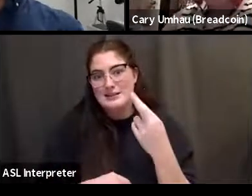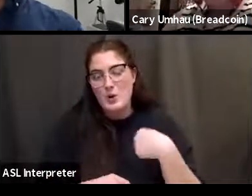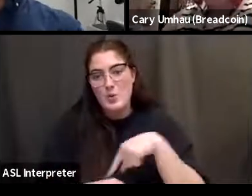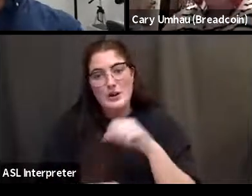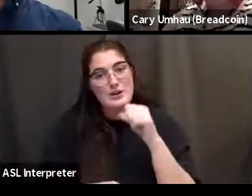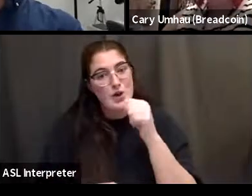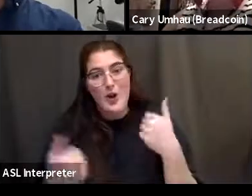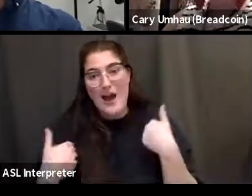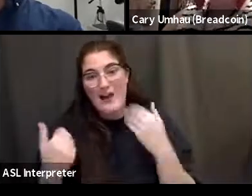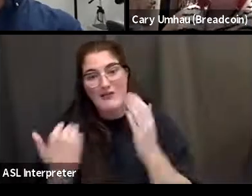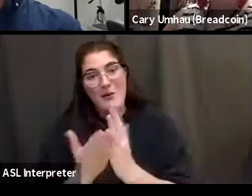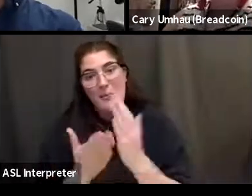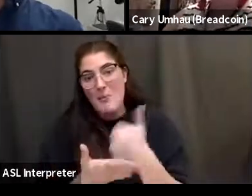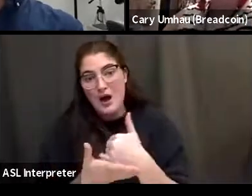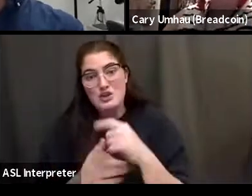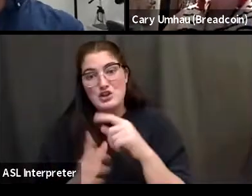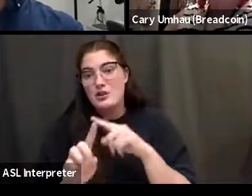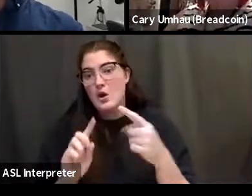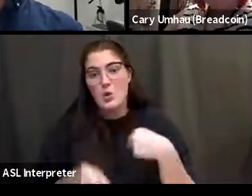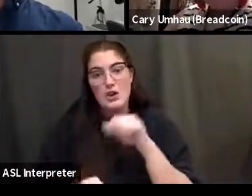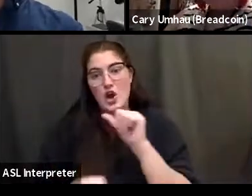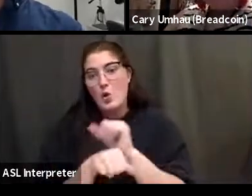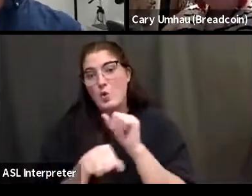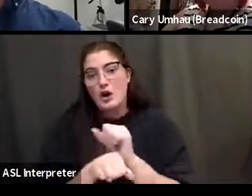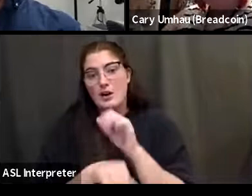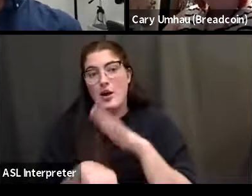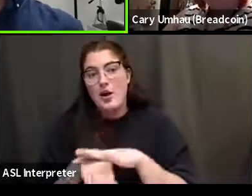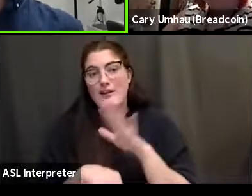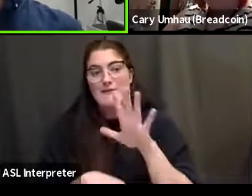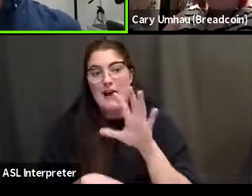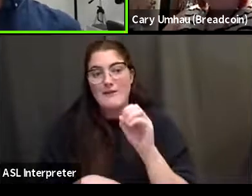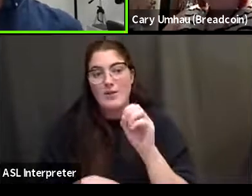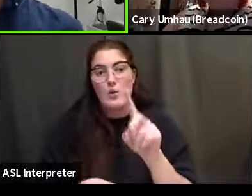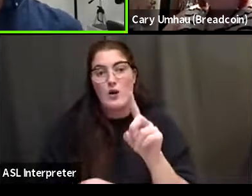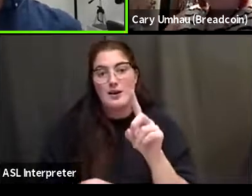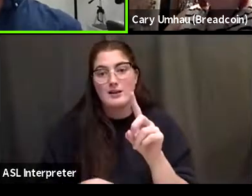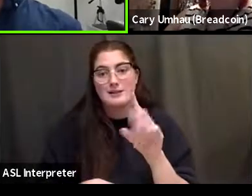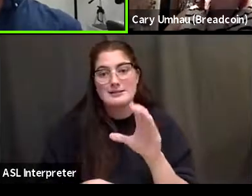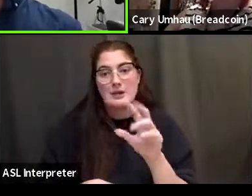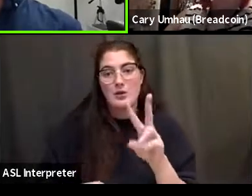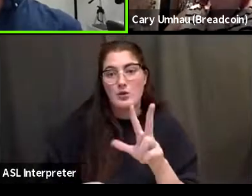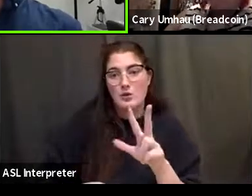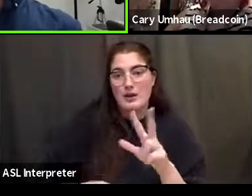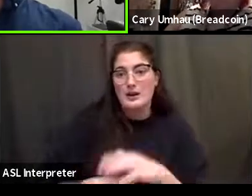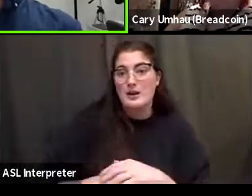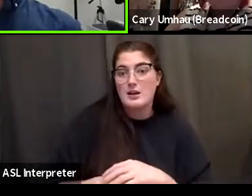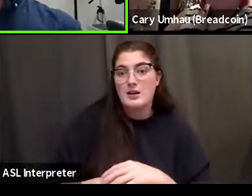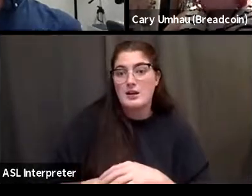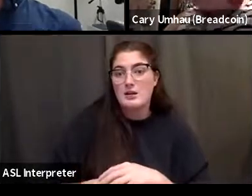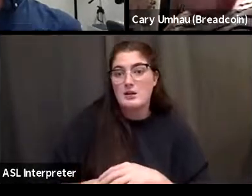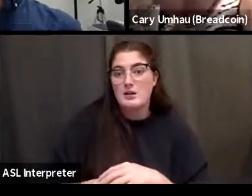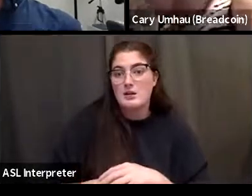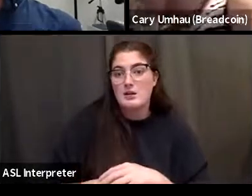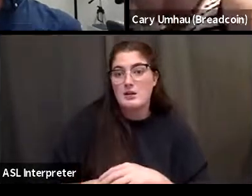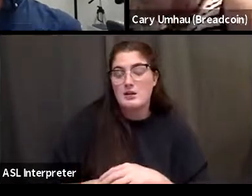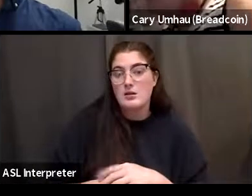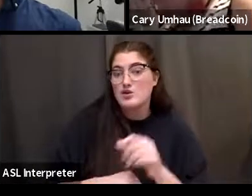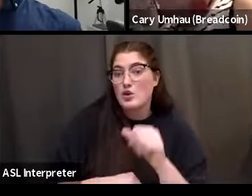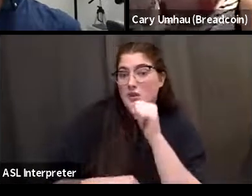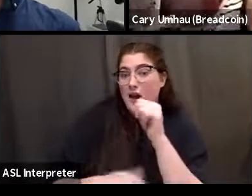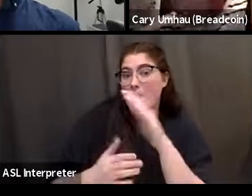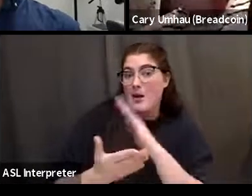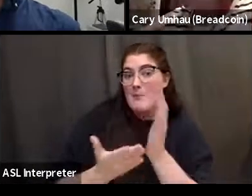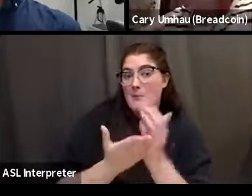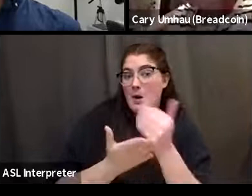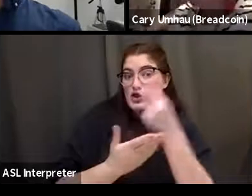have a budget, but we are working on our 501. All right. And what you're saying is not a budget for this project,